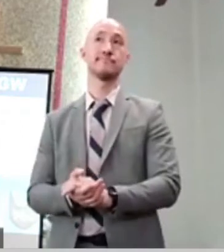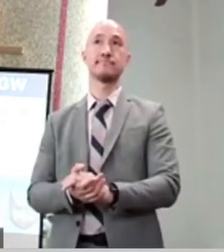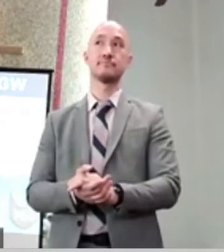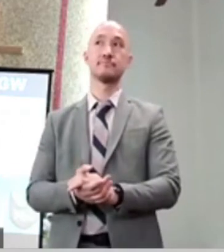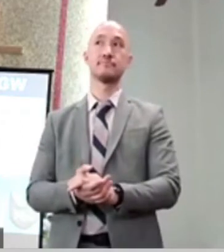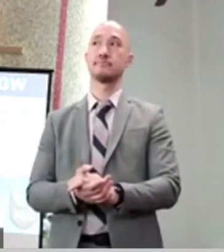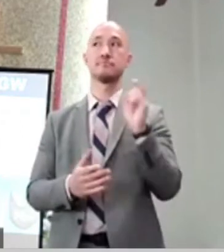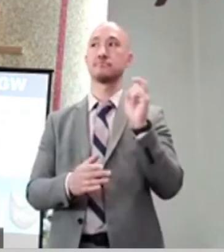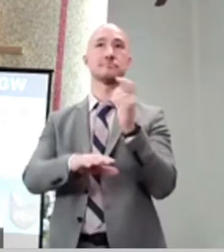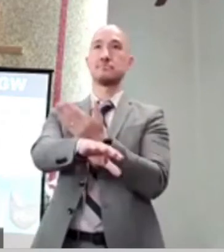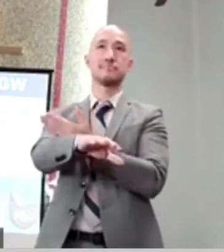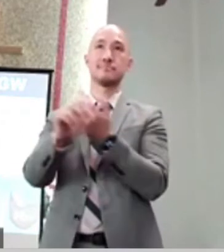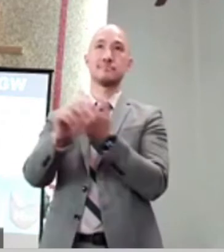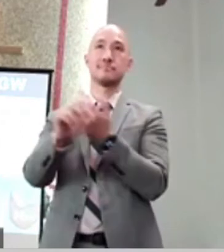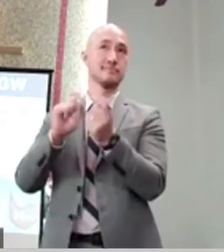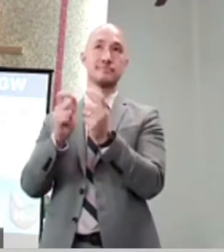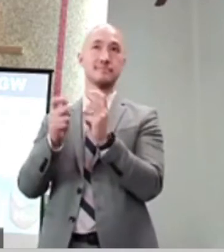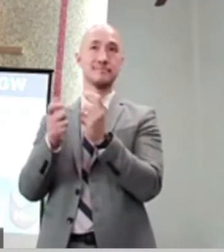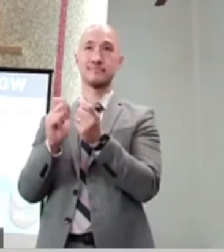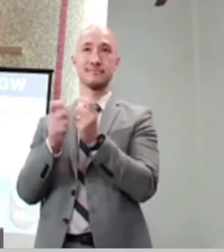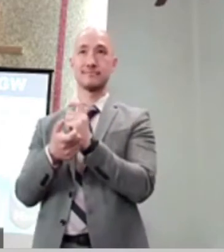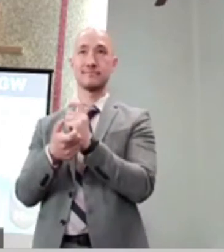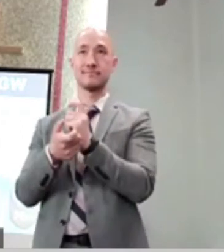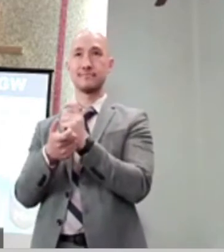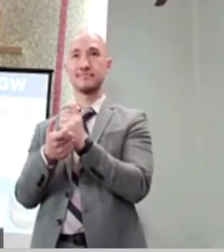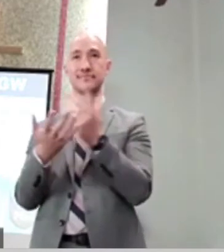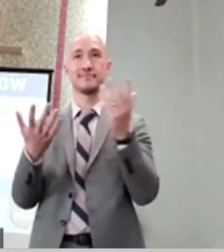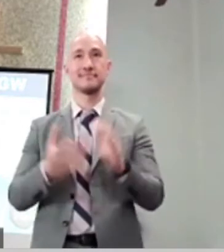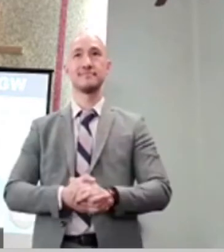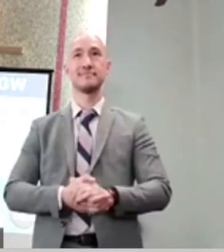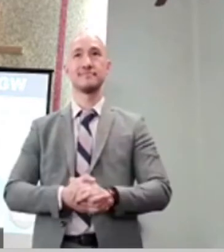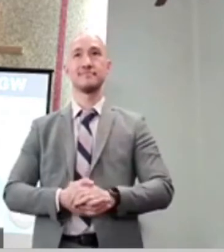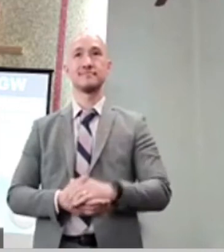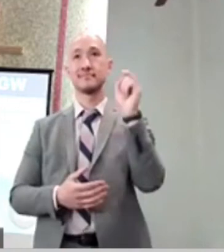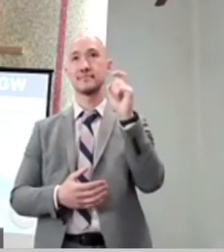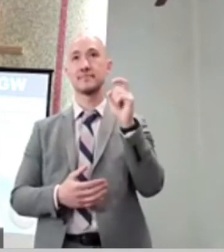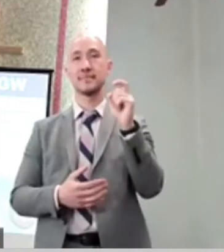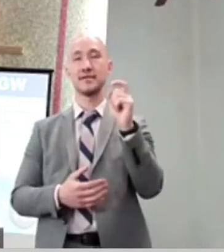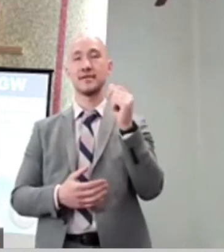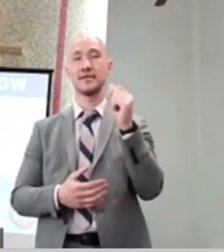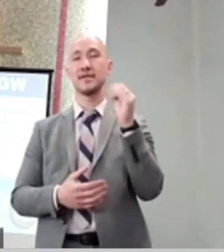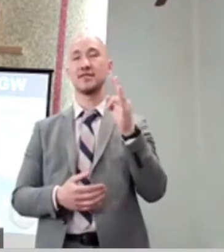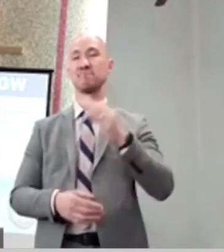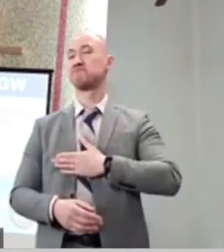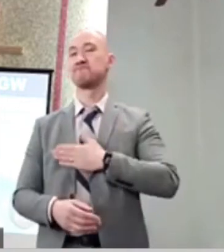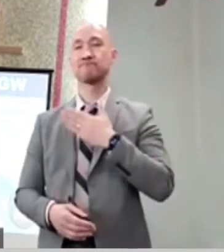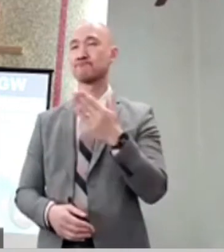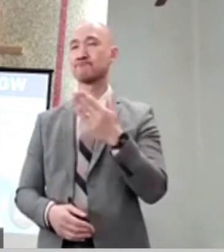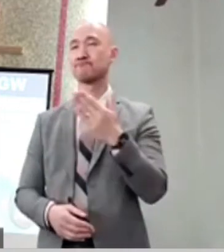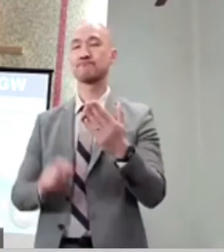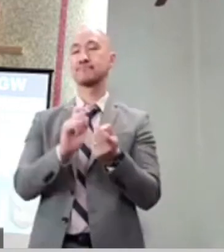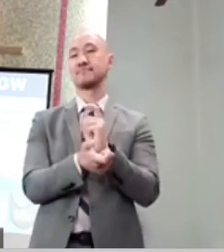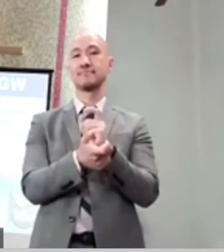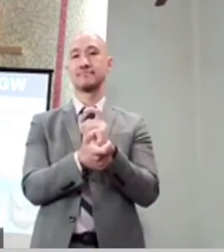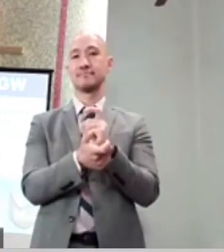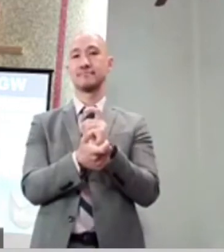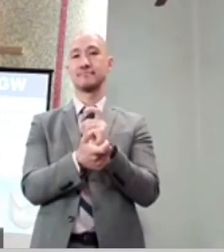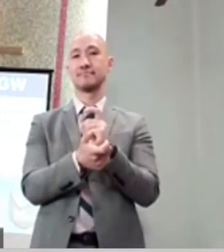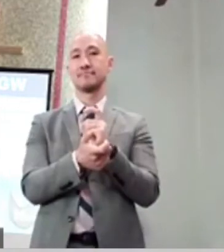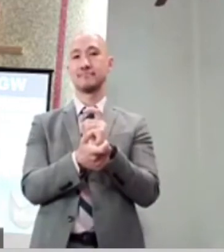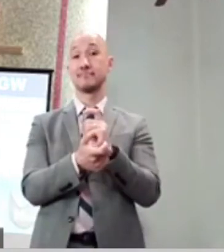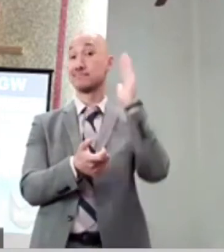keeps expanding. It doesn't stop. And the moment you become critical, you know, you're going to get a tear in there.